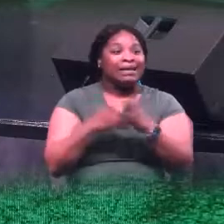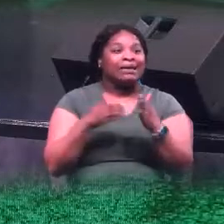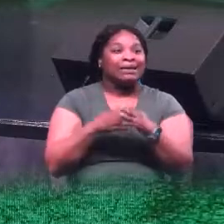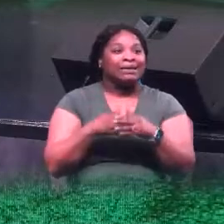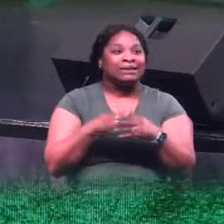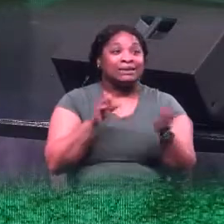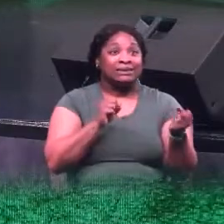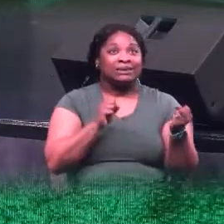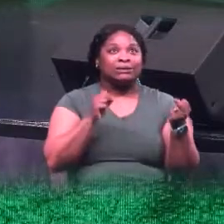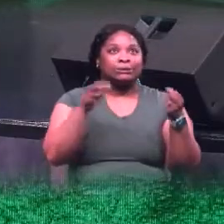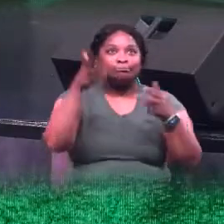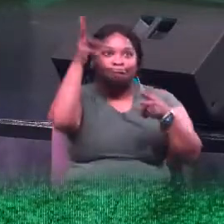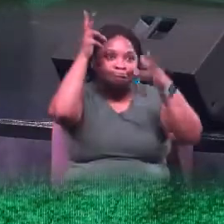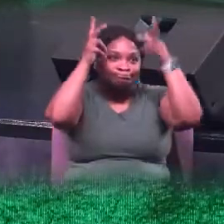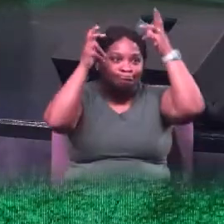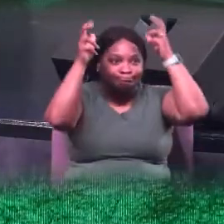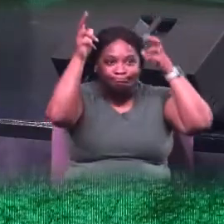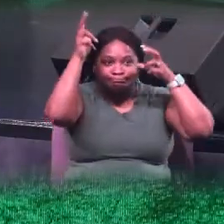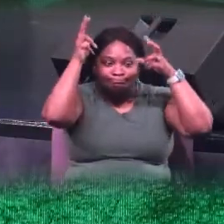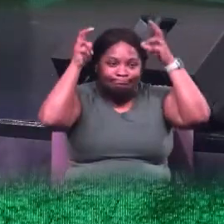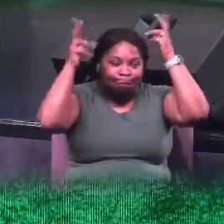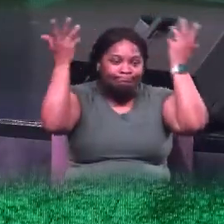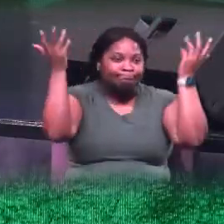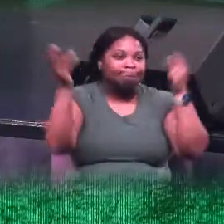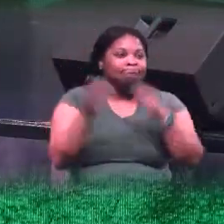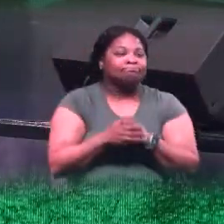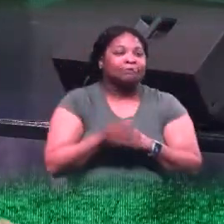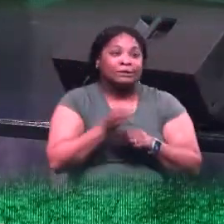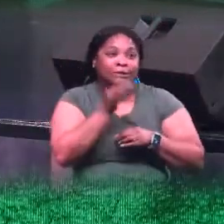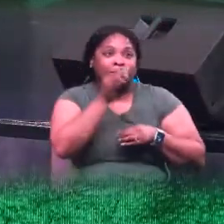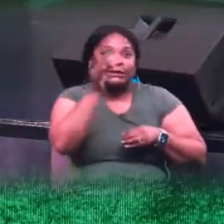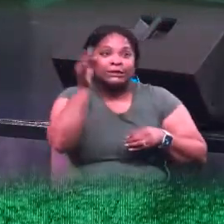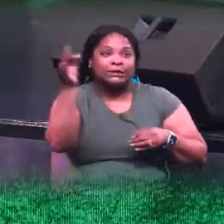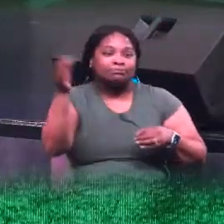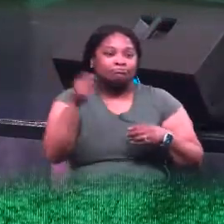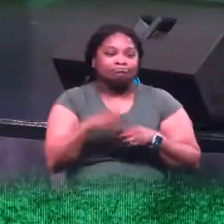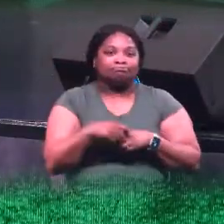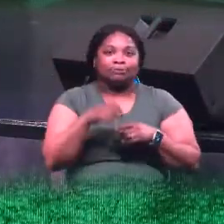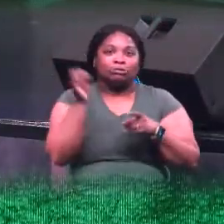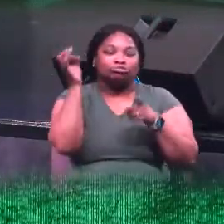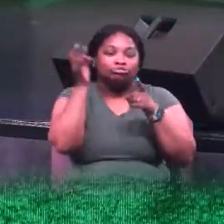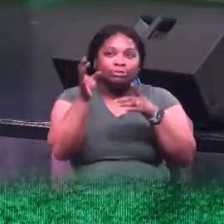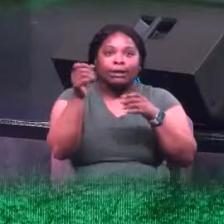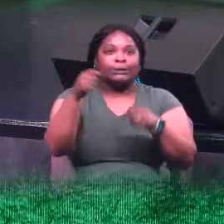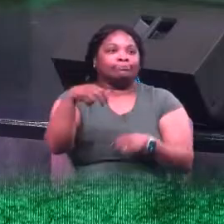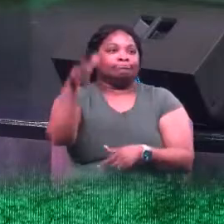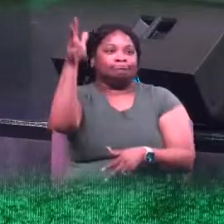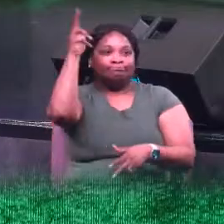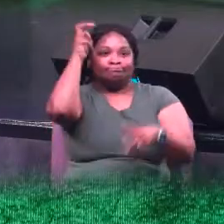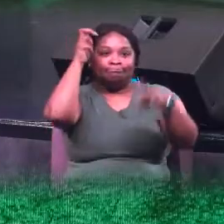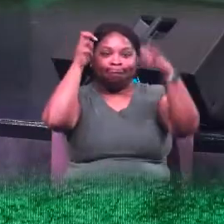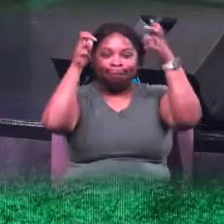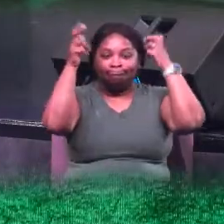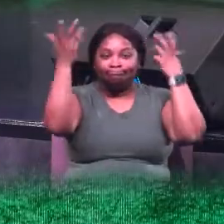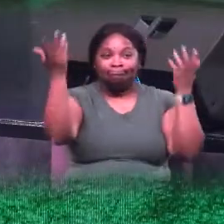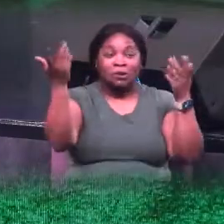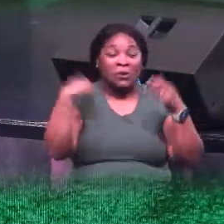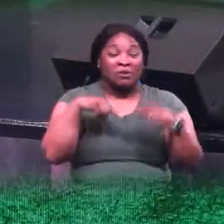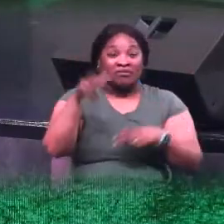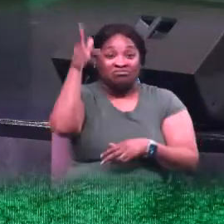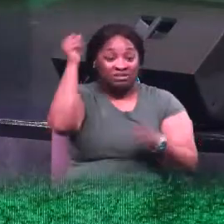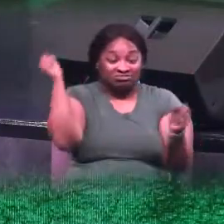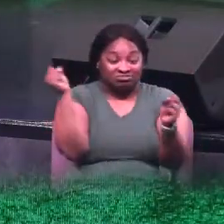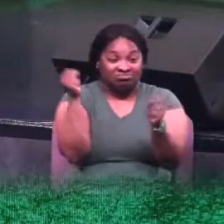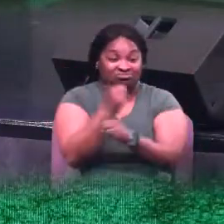and principalities, against spiritual wickedness in high places. We've got a devil